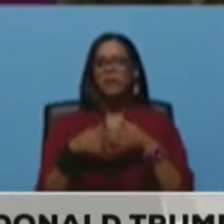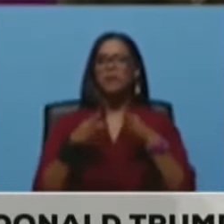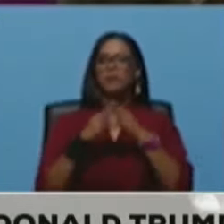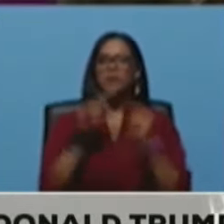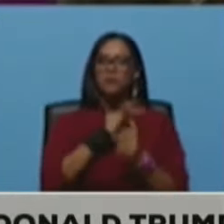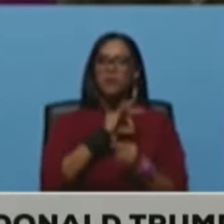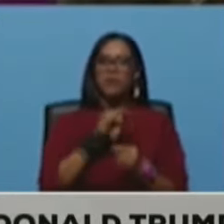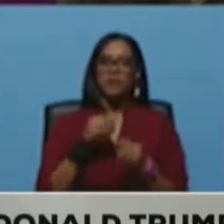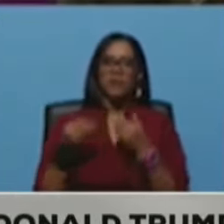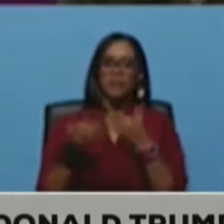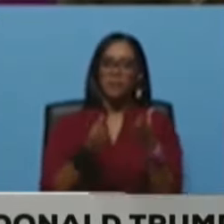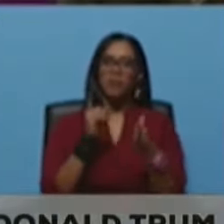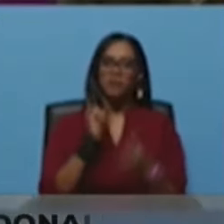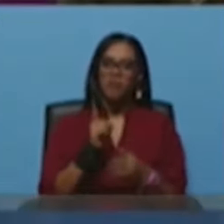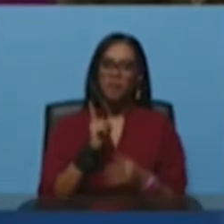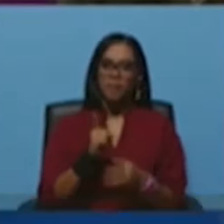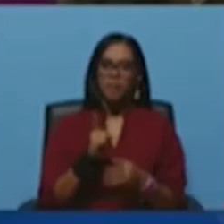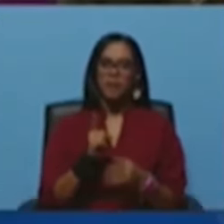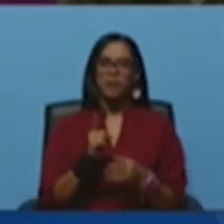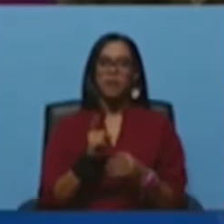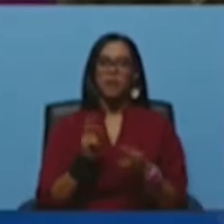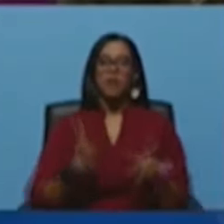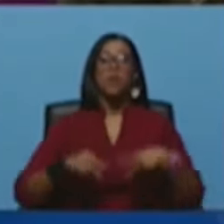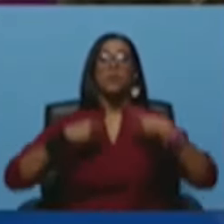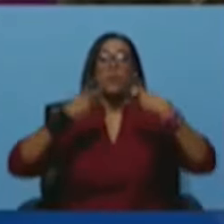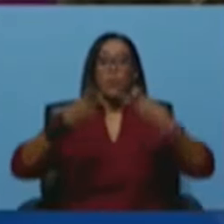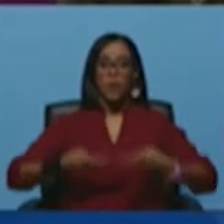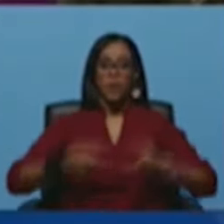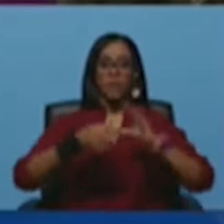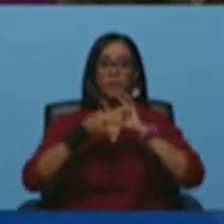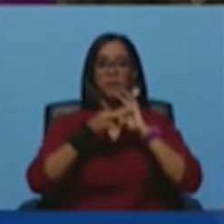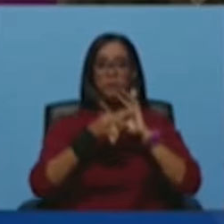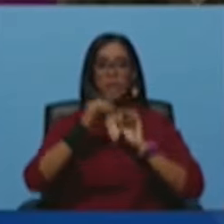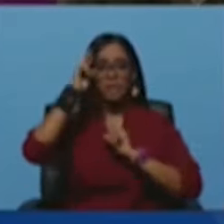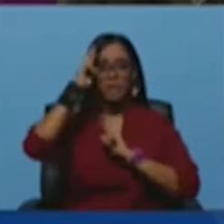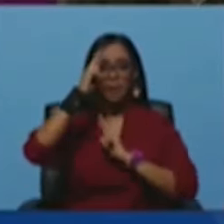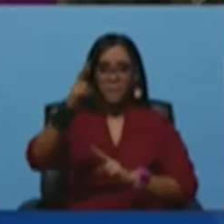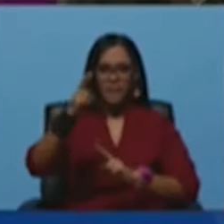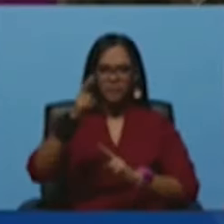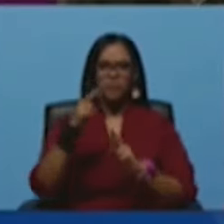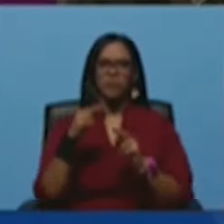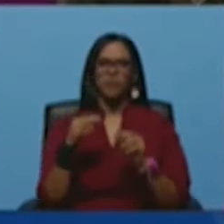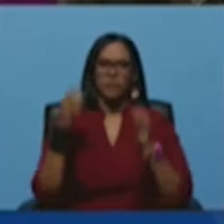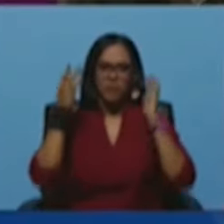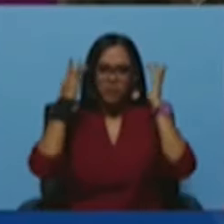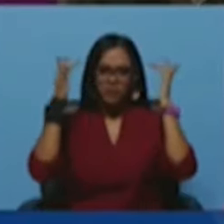The new relations of respect, sensibility, dialogue, and understanding.